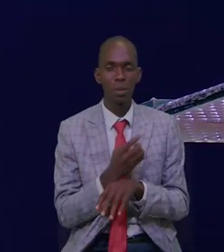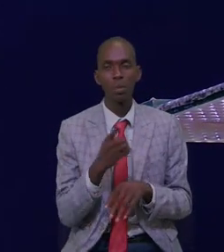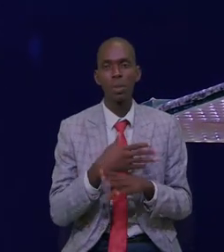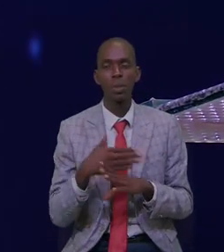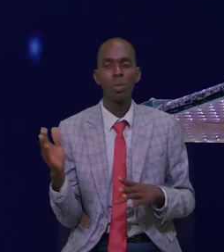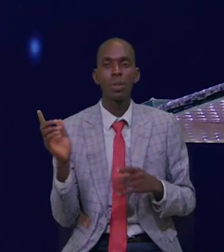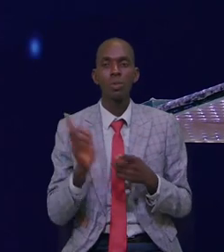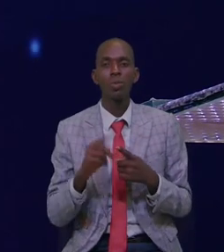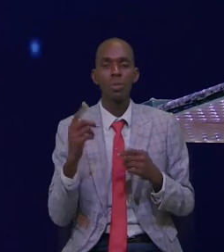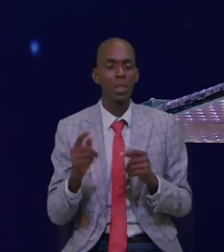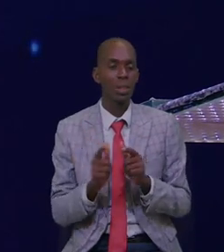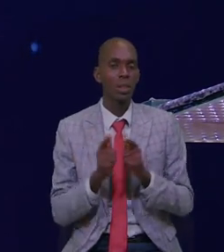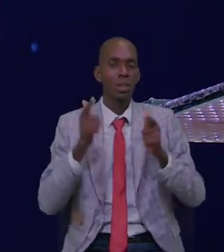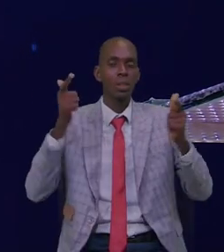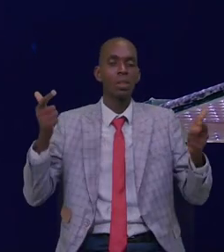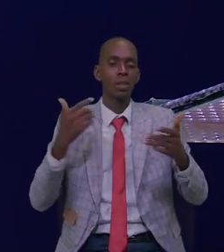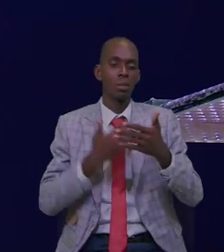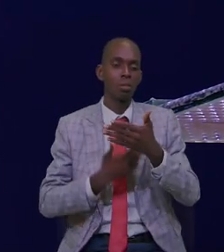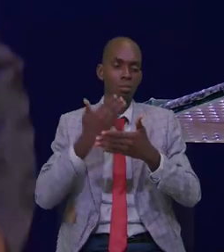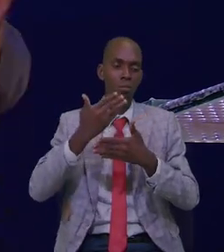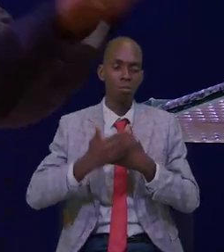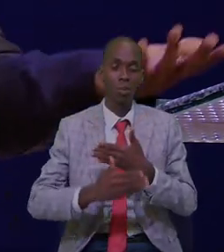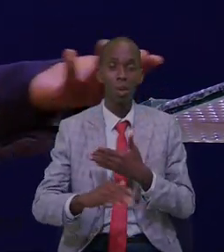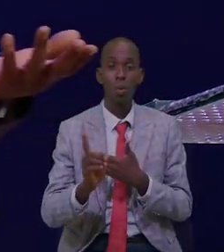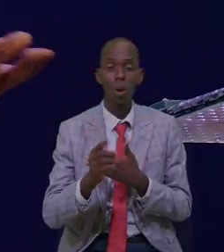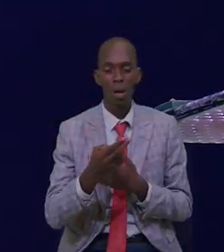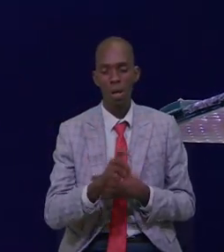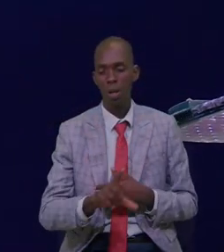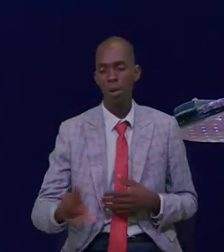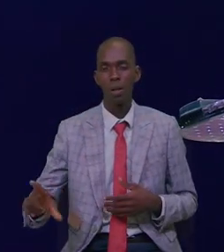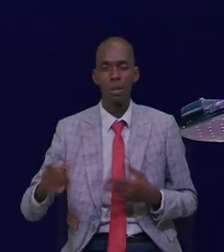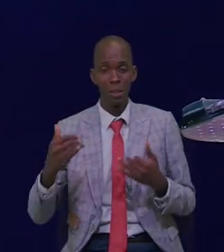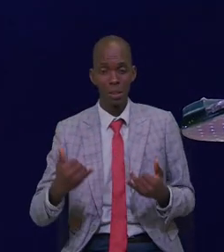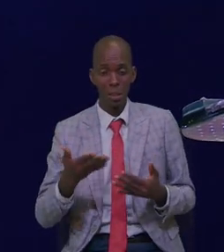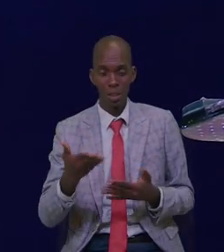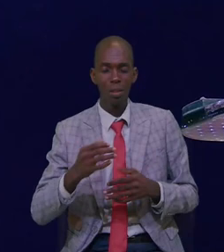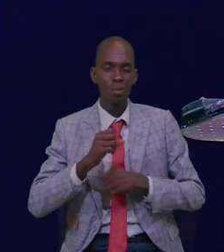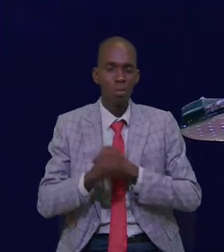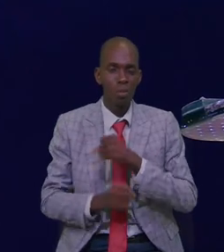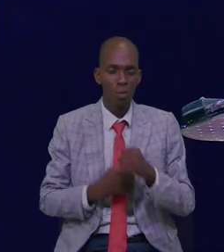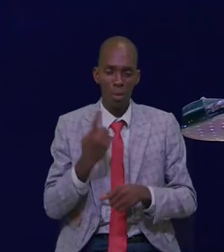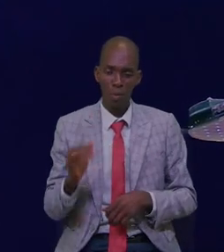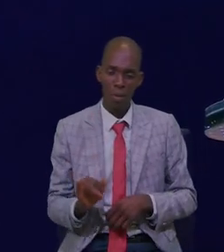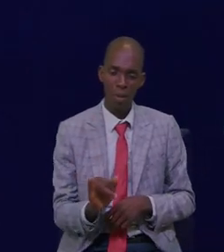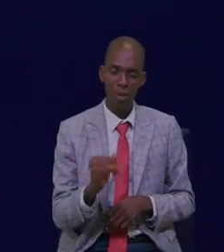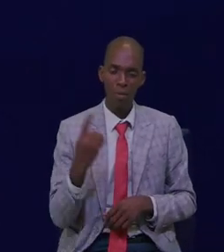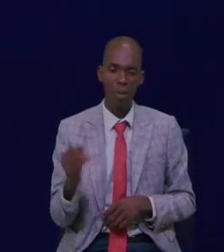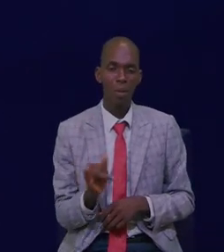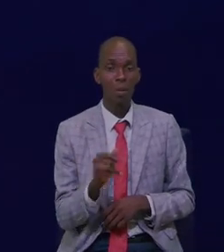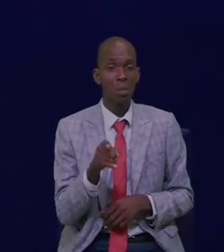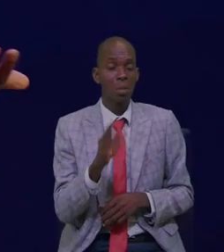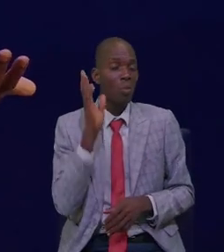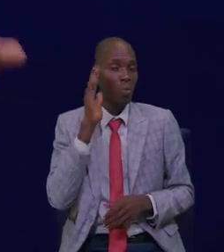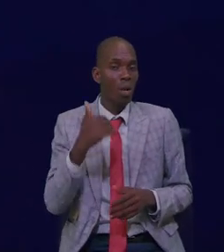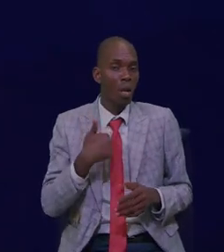the great beyond, to hell. Now they suffer forever and ever. They could have been